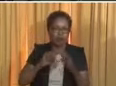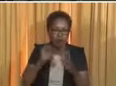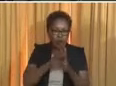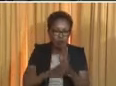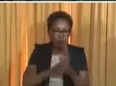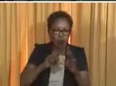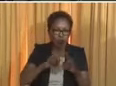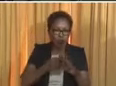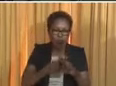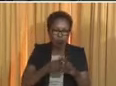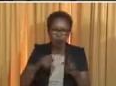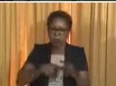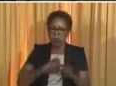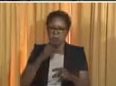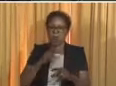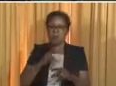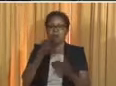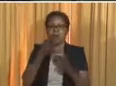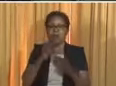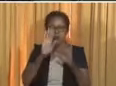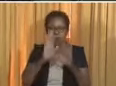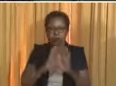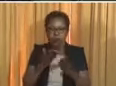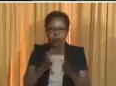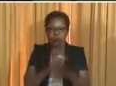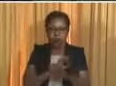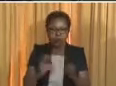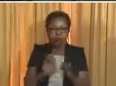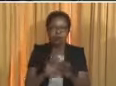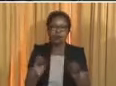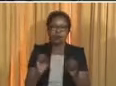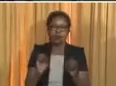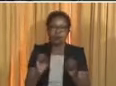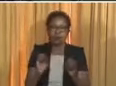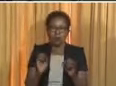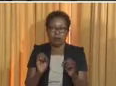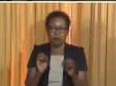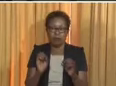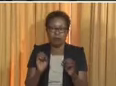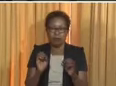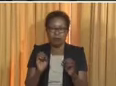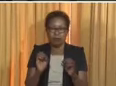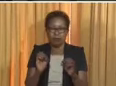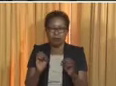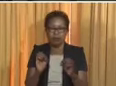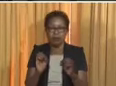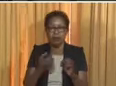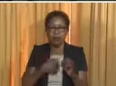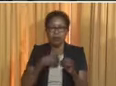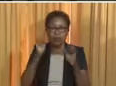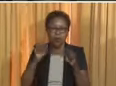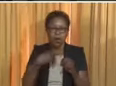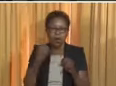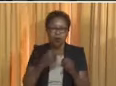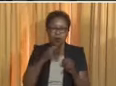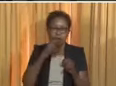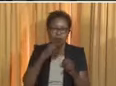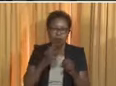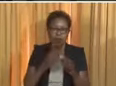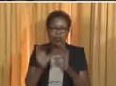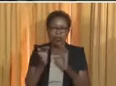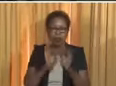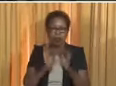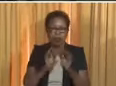constitutionally based explanation for the conclusions and findings of the Superior Courts on this question. I can only term it as interpretational